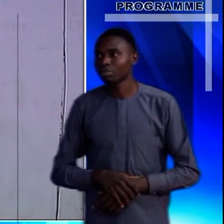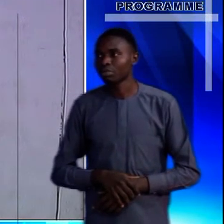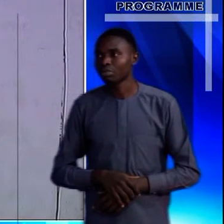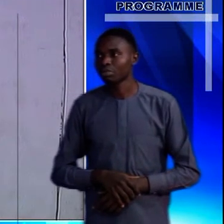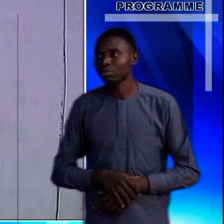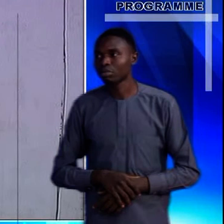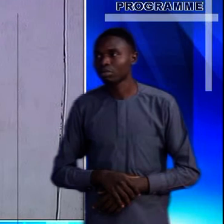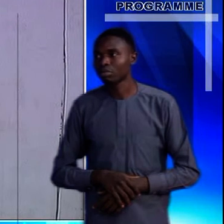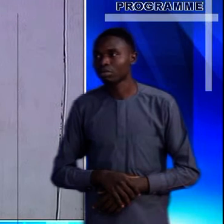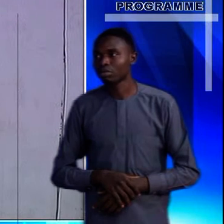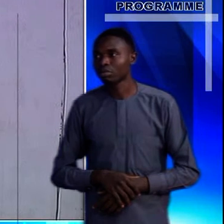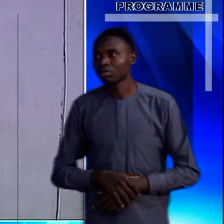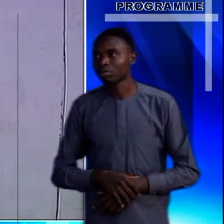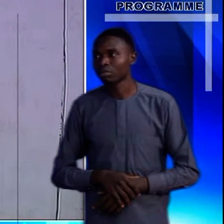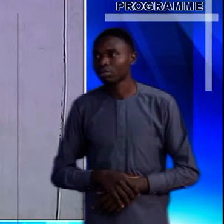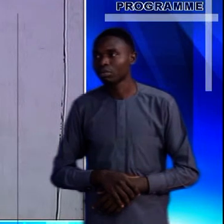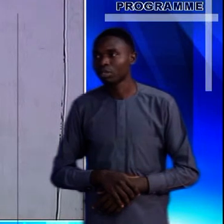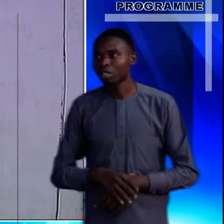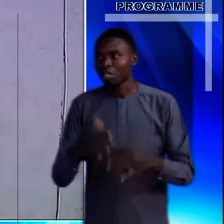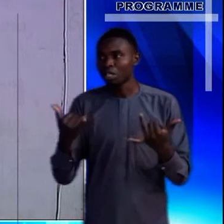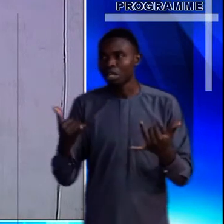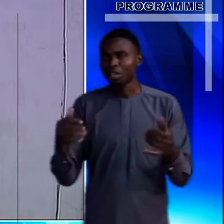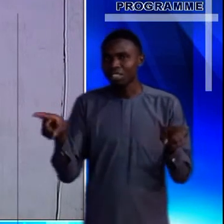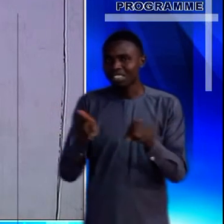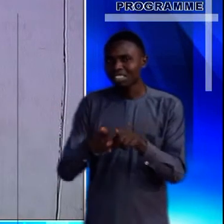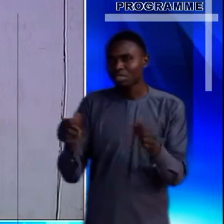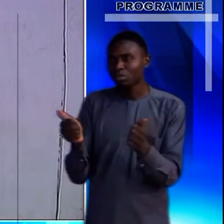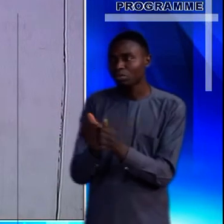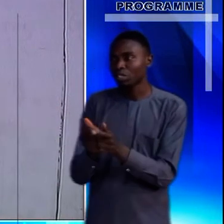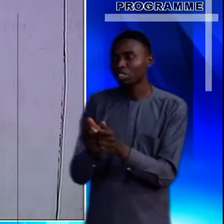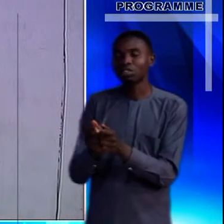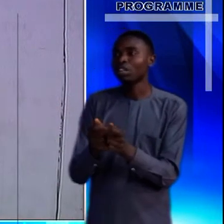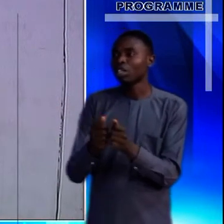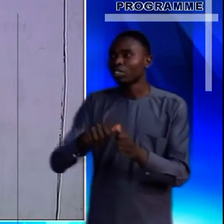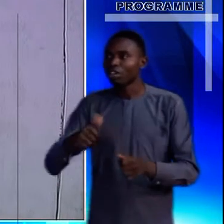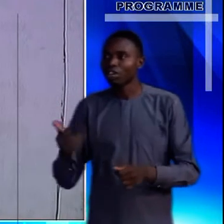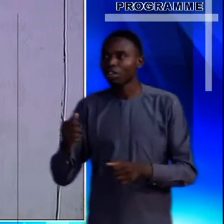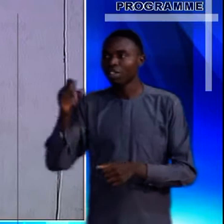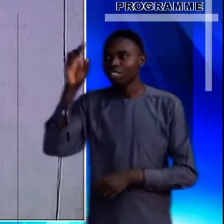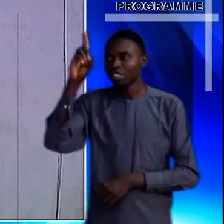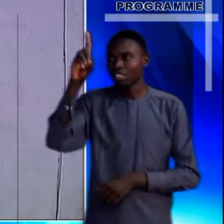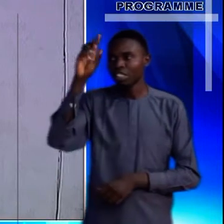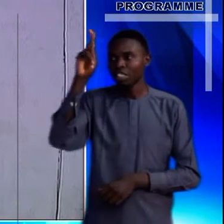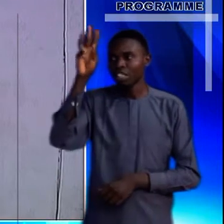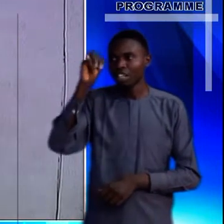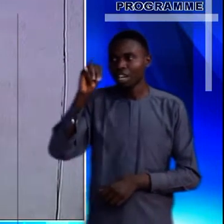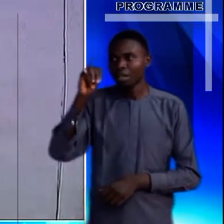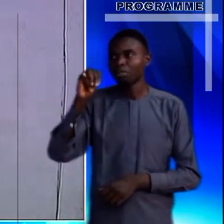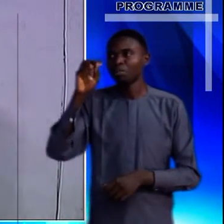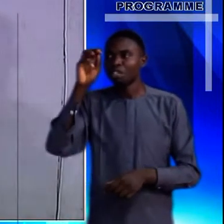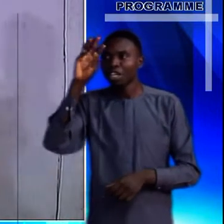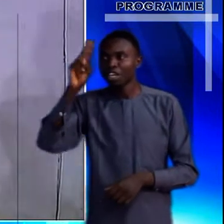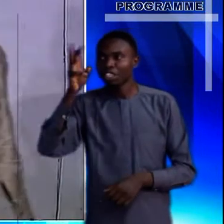Likewise, this deca is a prefix added to it up to kilo. I hope you understand. Good.